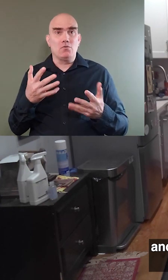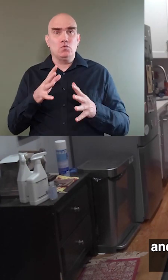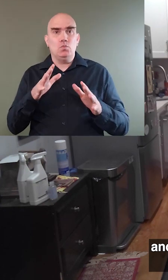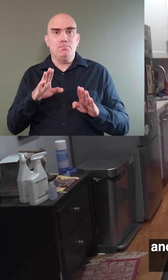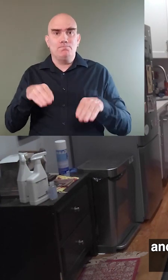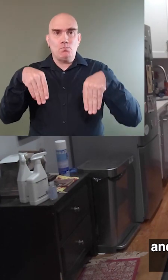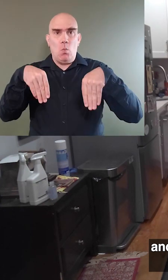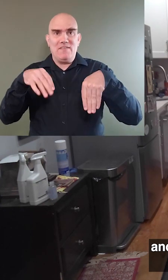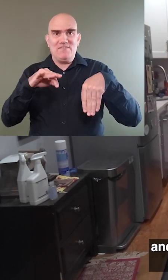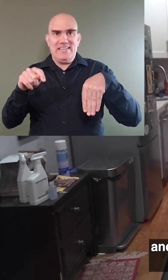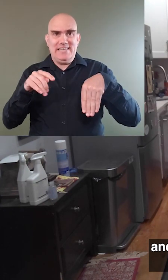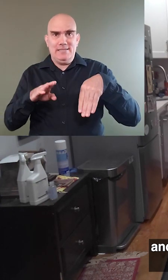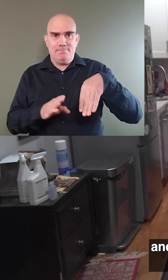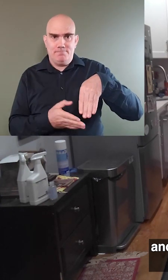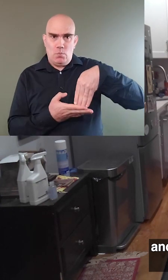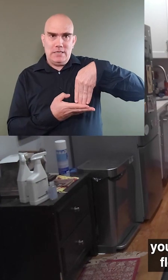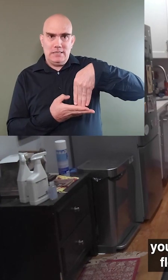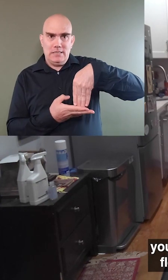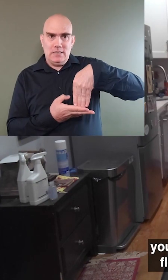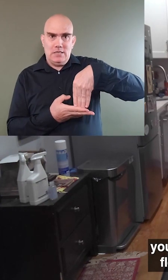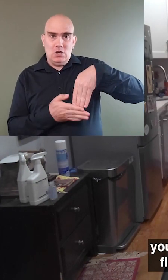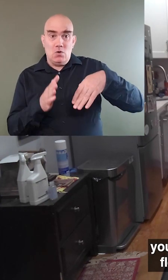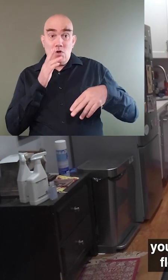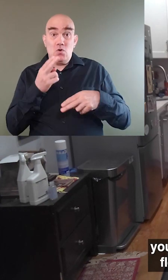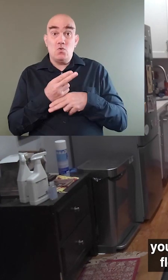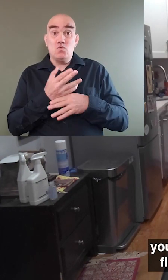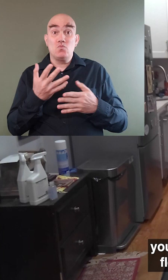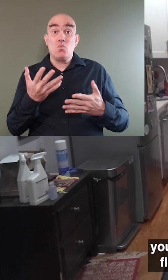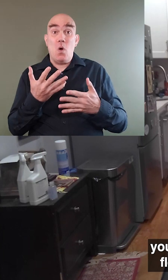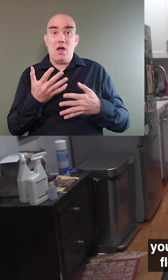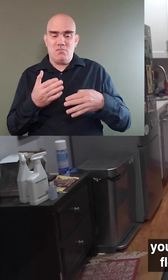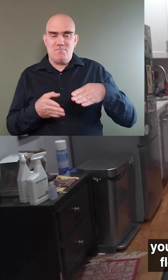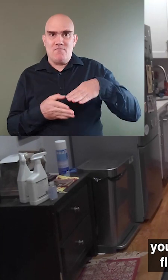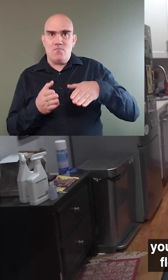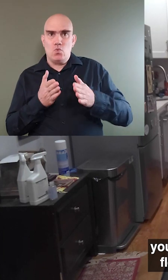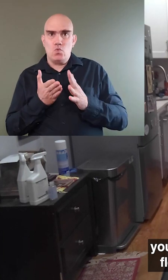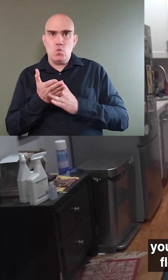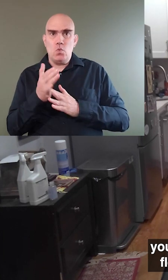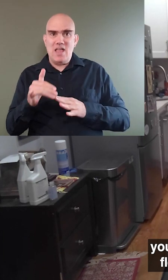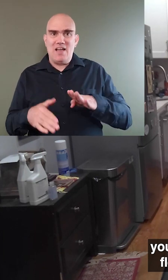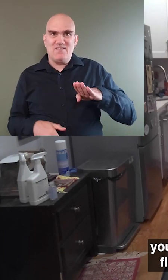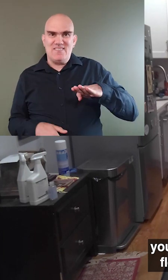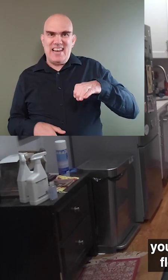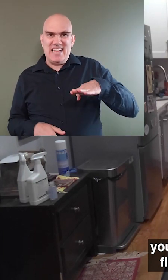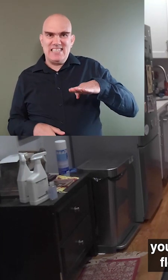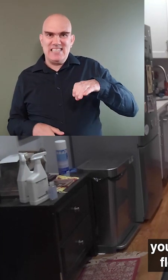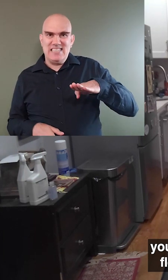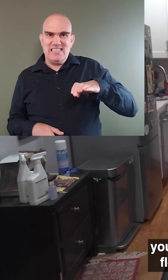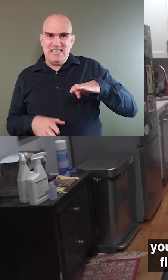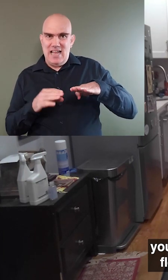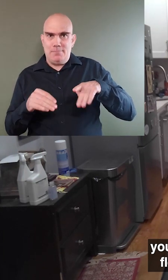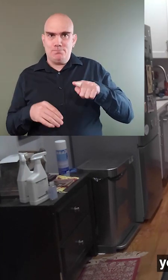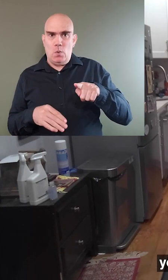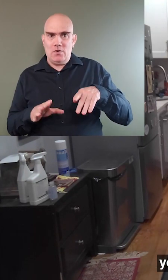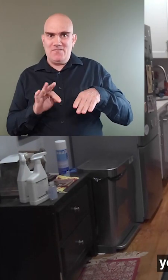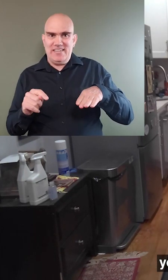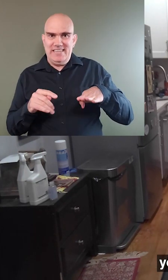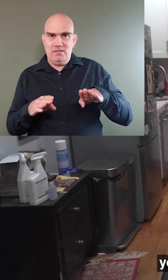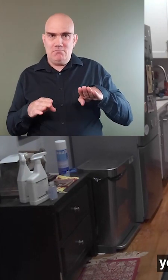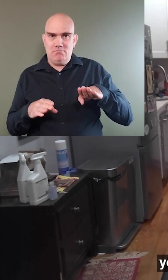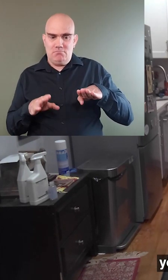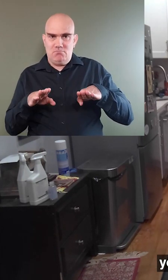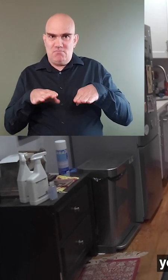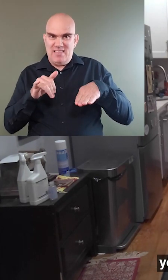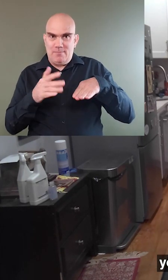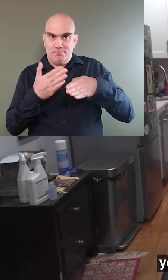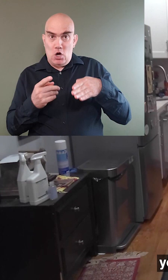doing pointed feet, you will be using, through the flex and point of your foot, your